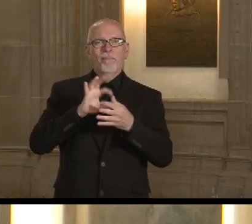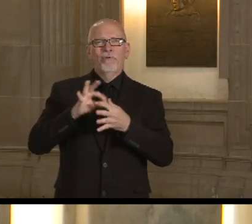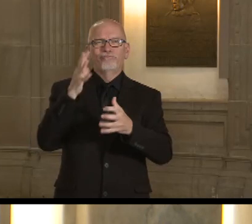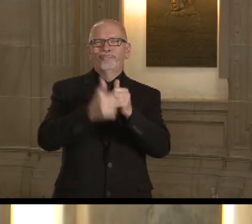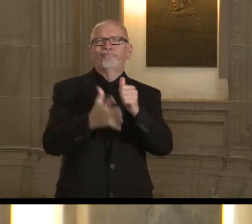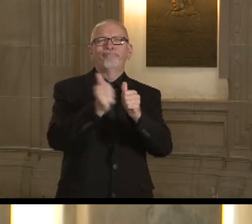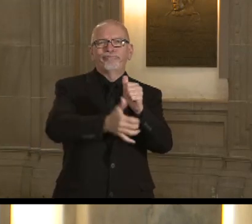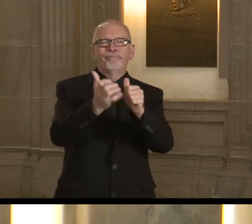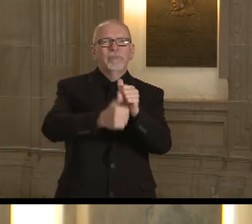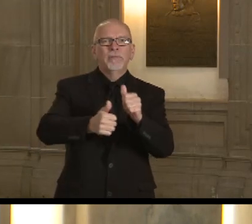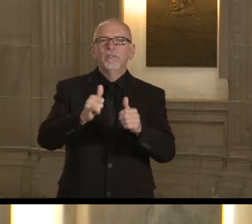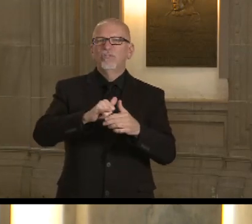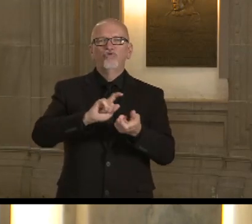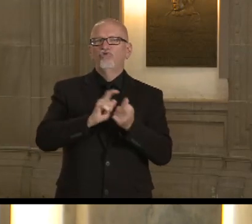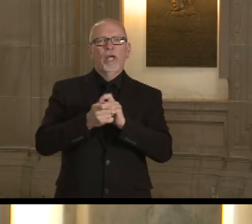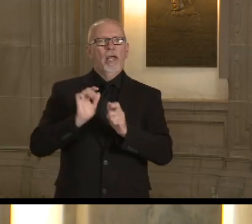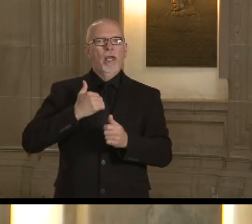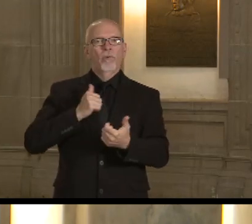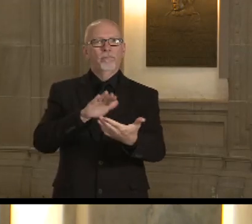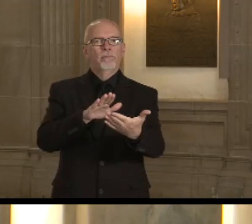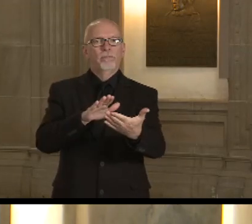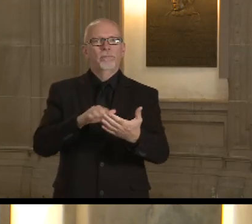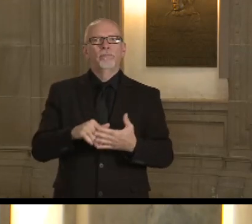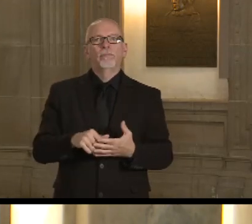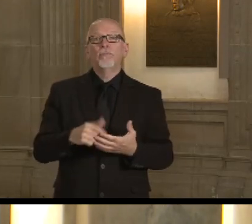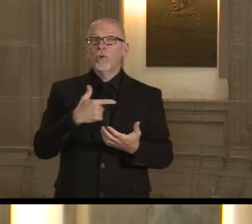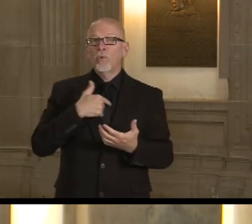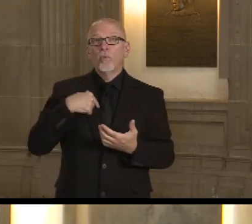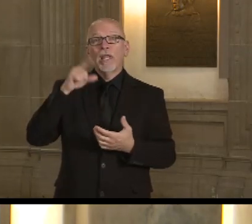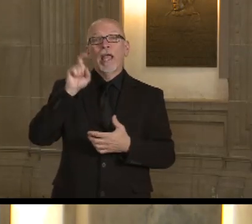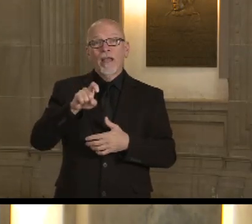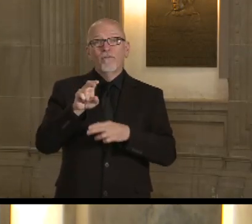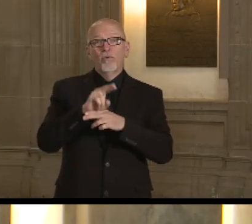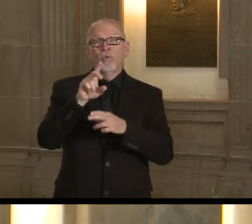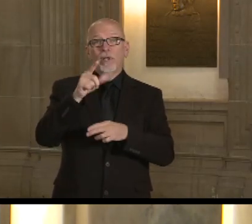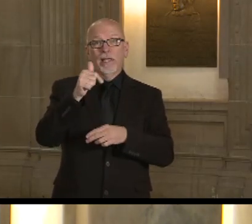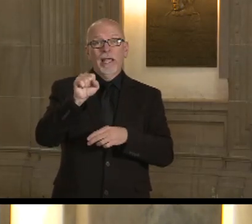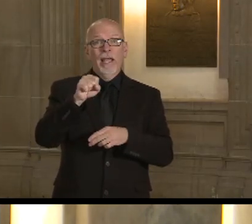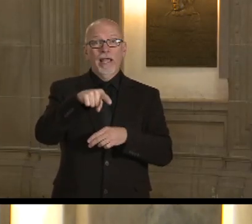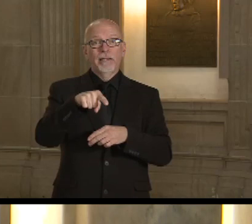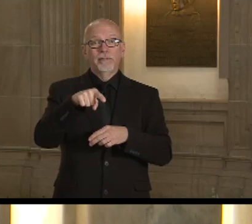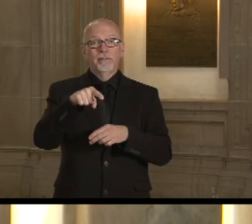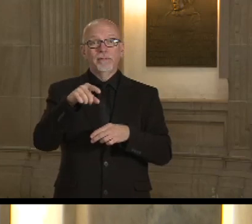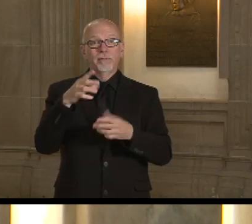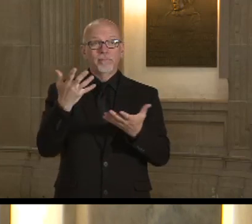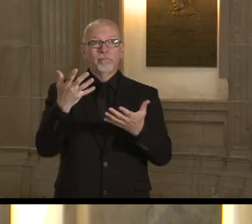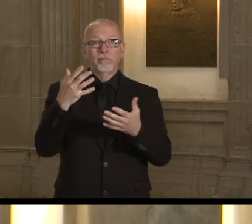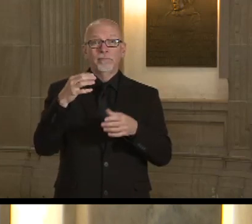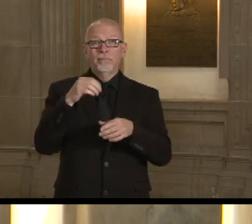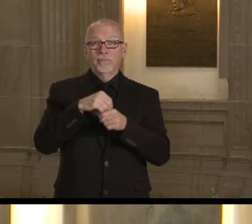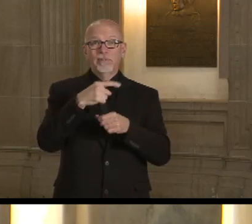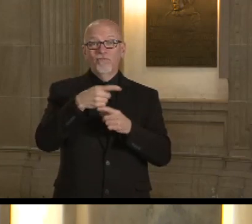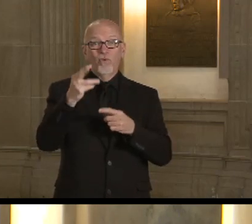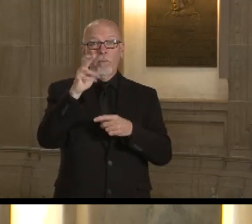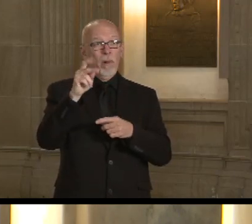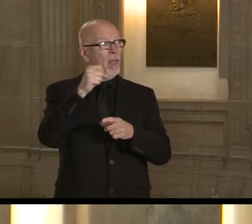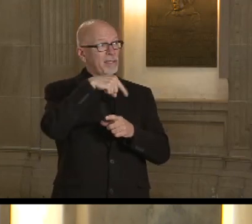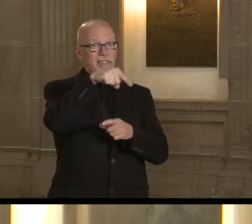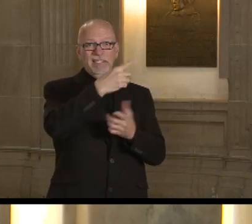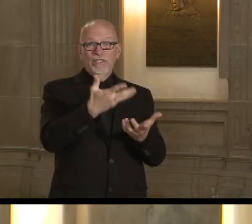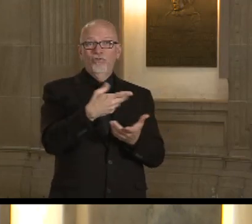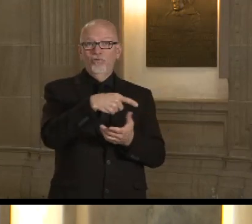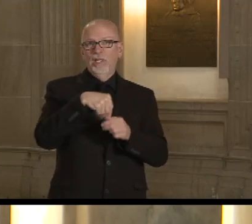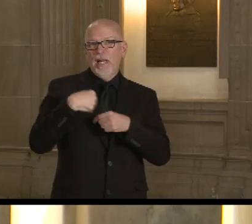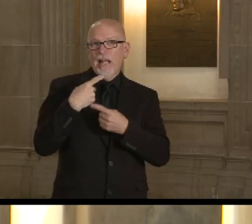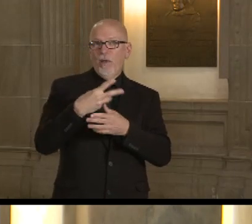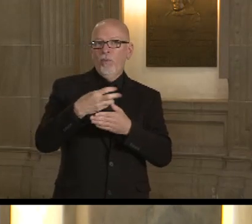That changes everything. We had to deploy gas on these very grounds and blocks around here over this